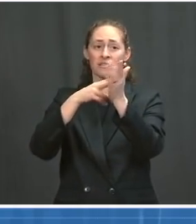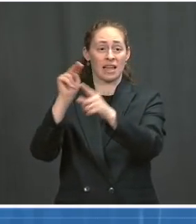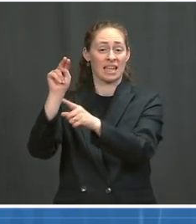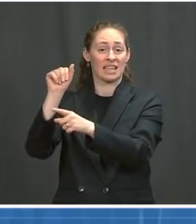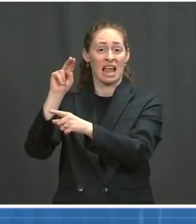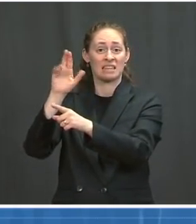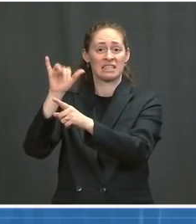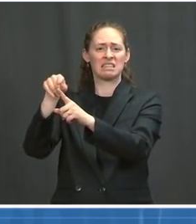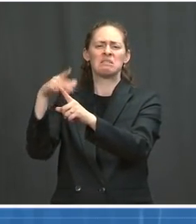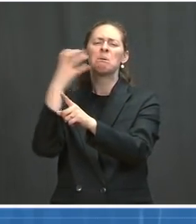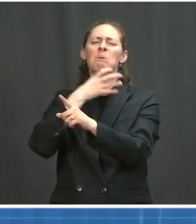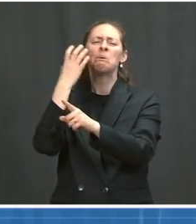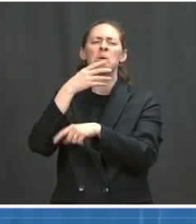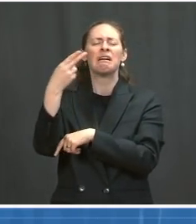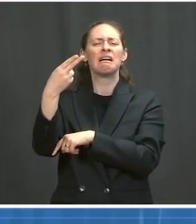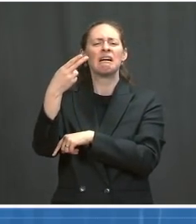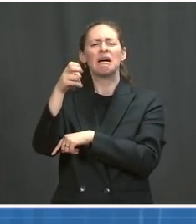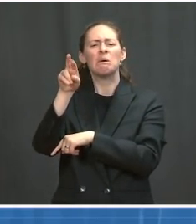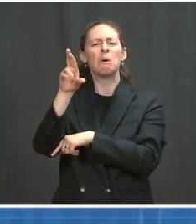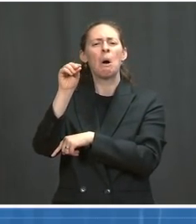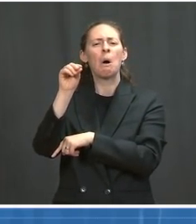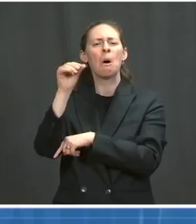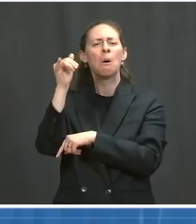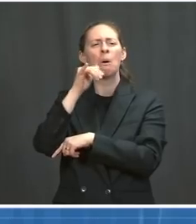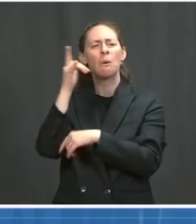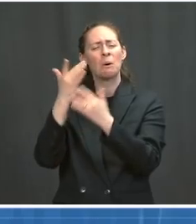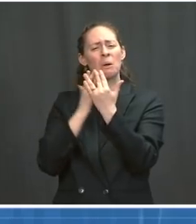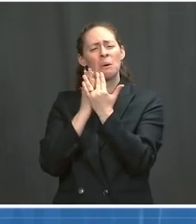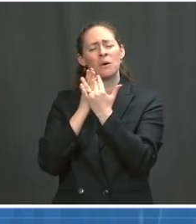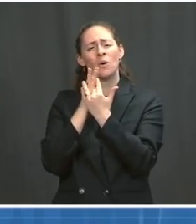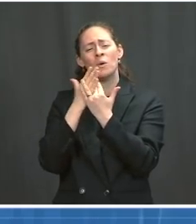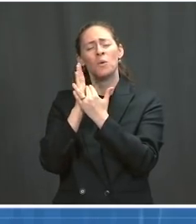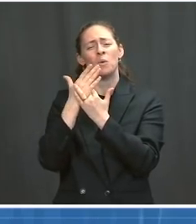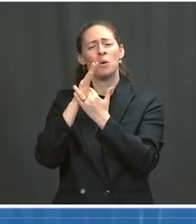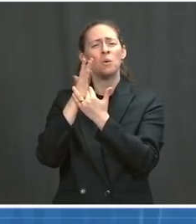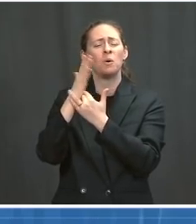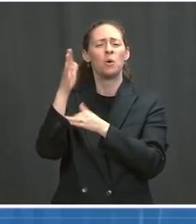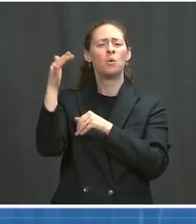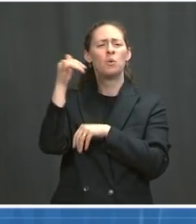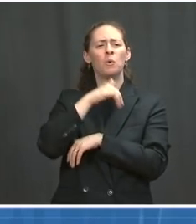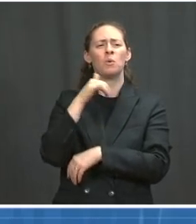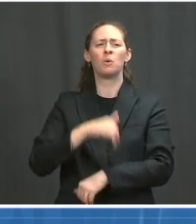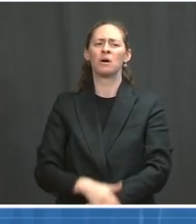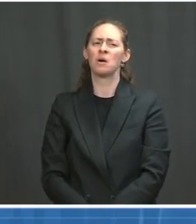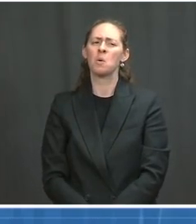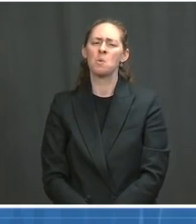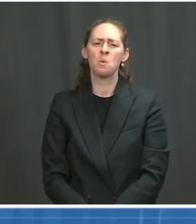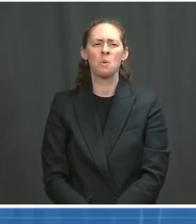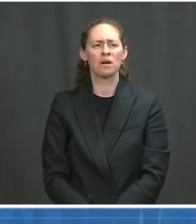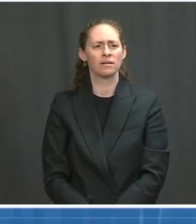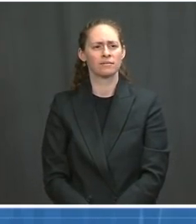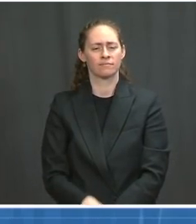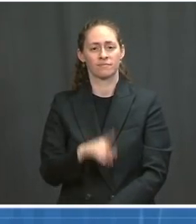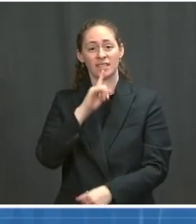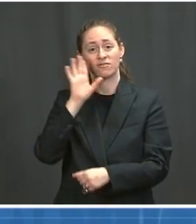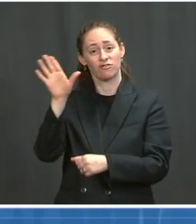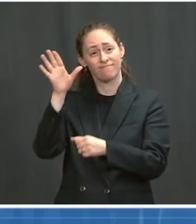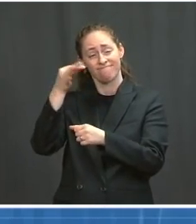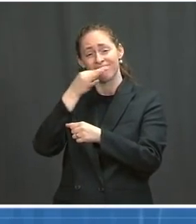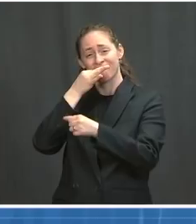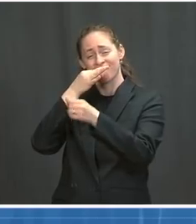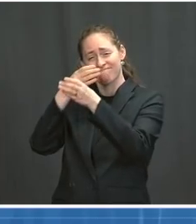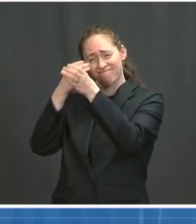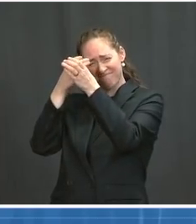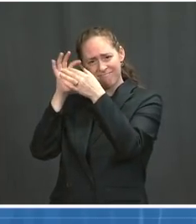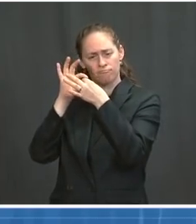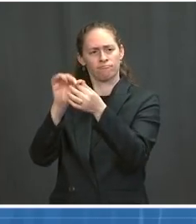terms of public health. She's been a steward of public health for the nation over this pandemic and through a many decade career.